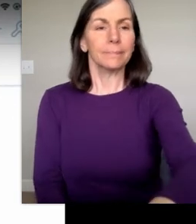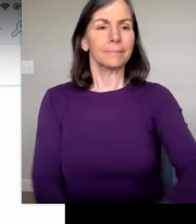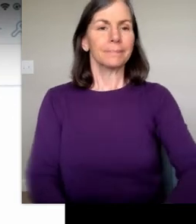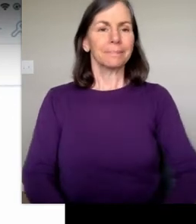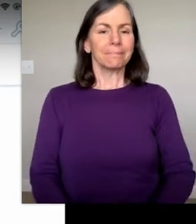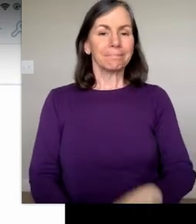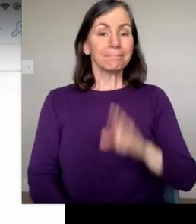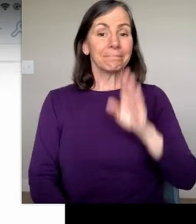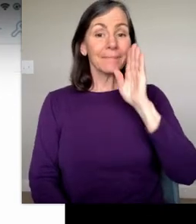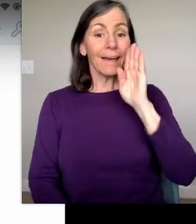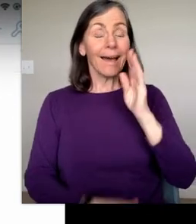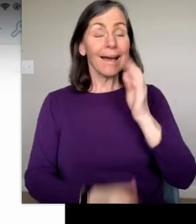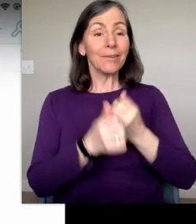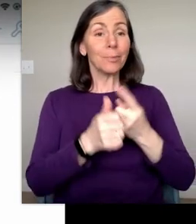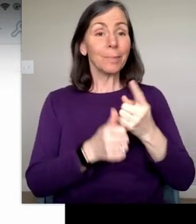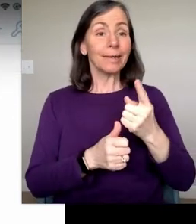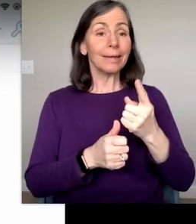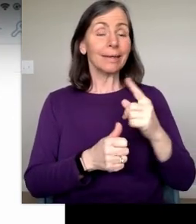factoring.